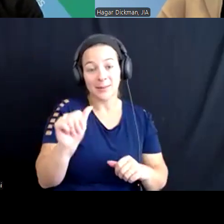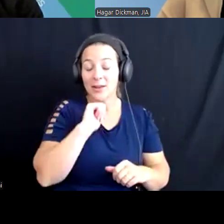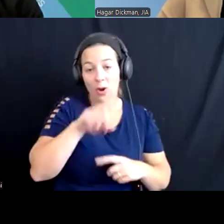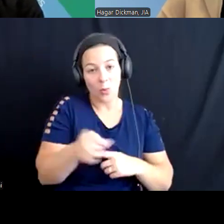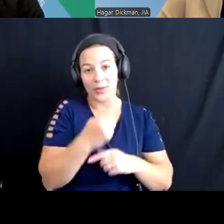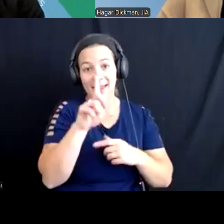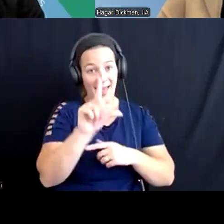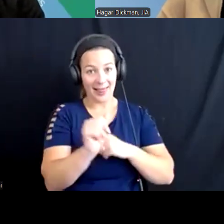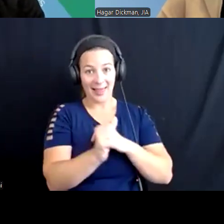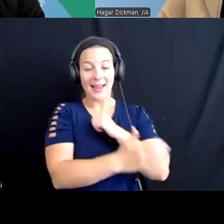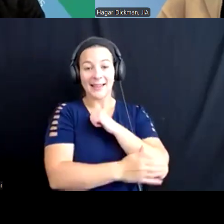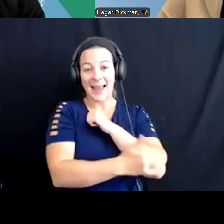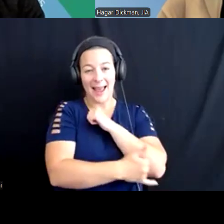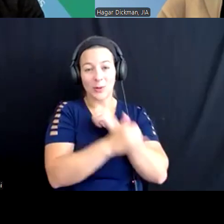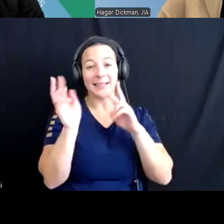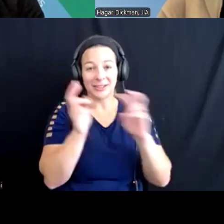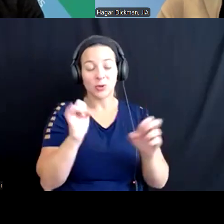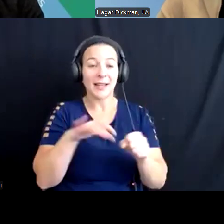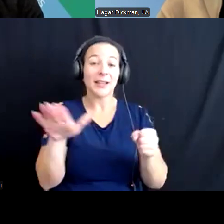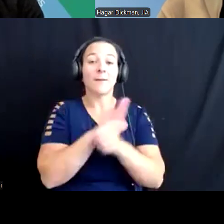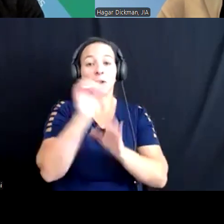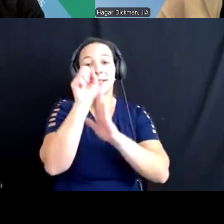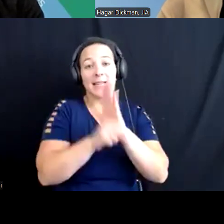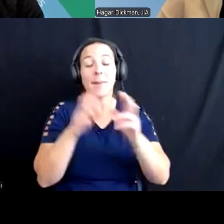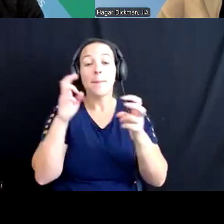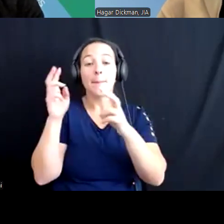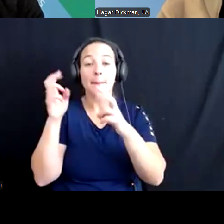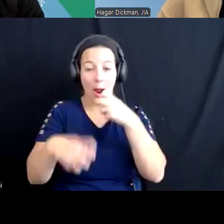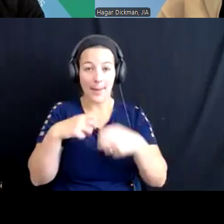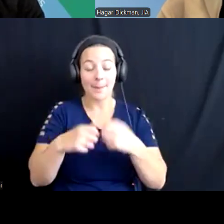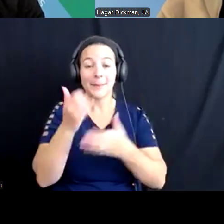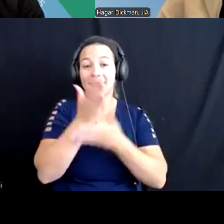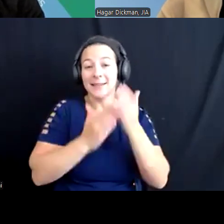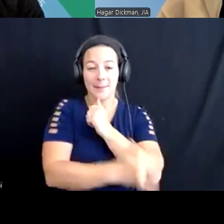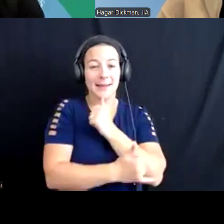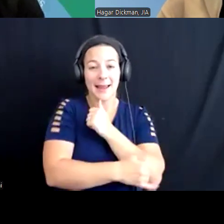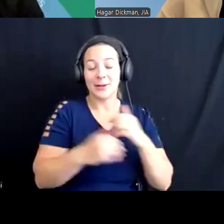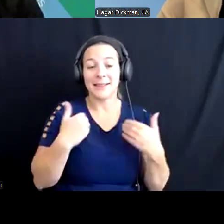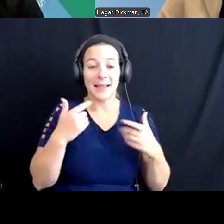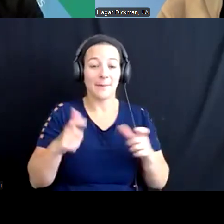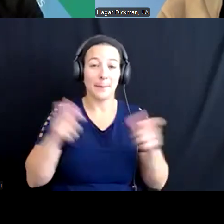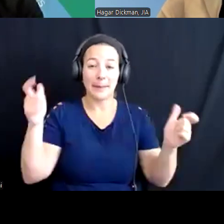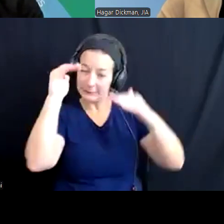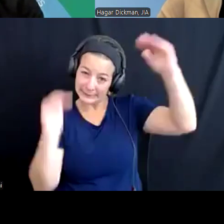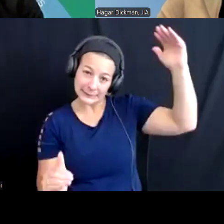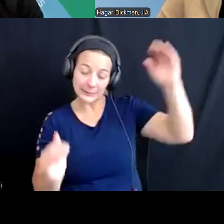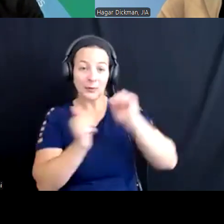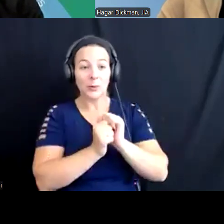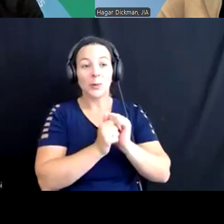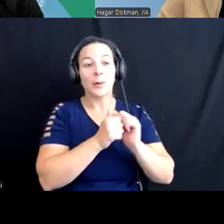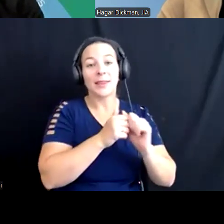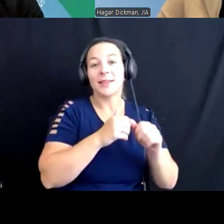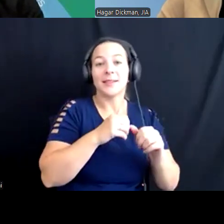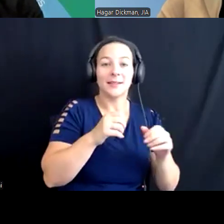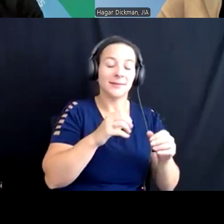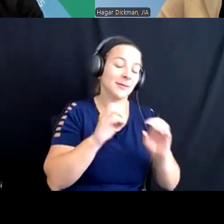issue. It's a statewide problem, with some counties experiencing even greater gaps between unhoused older populations and